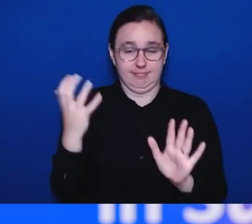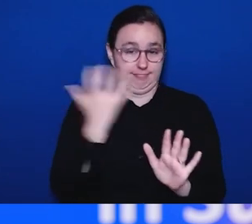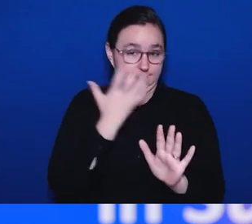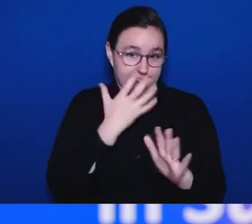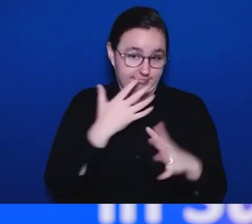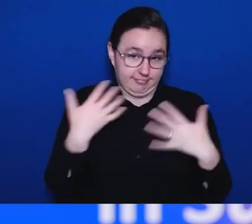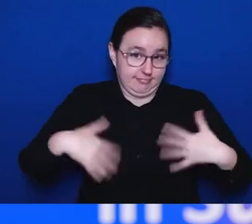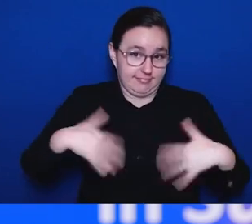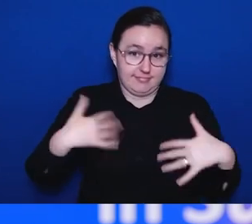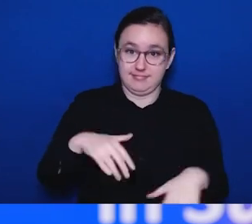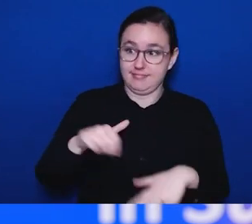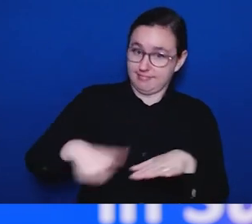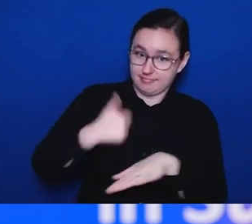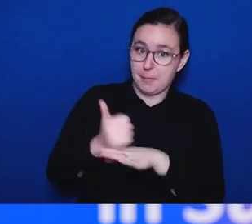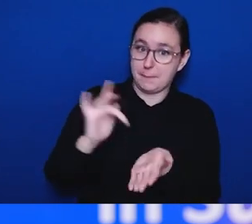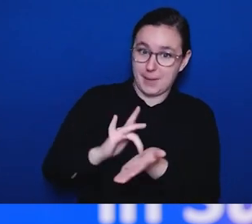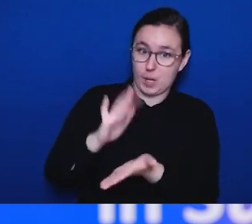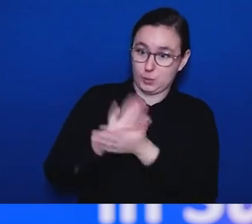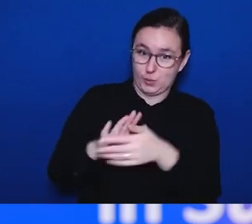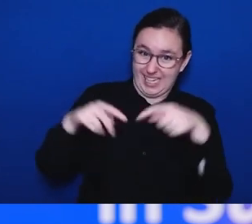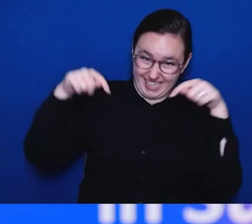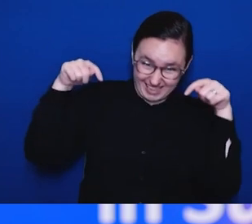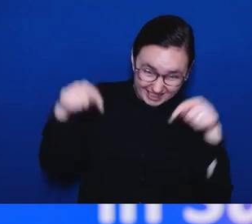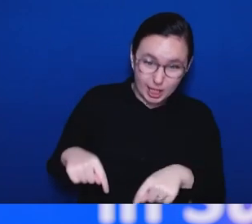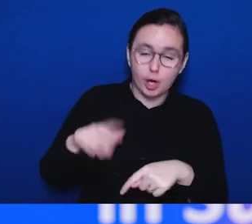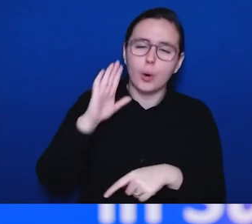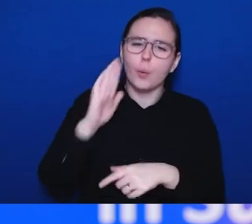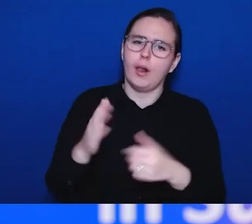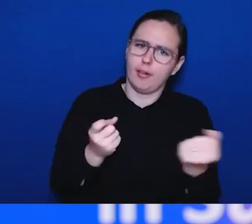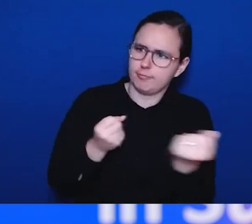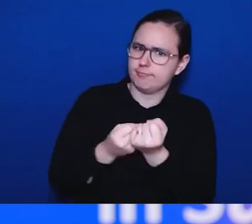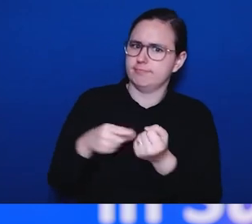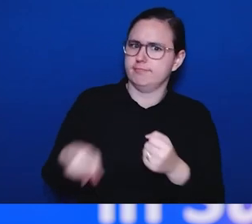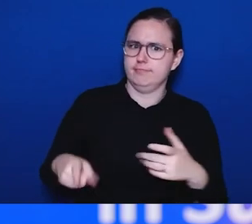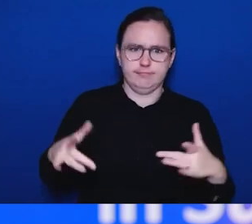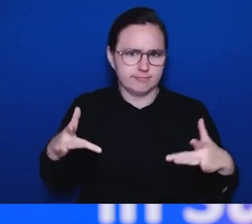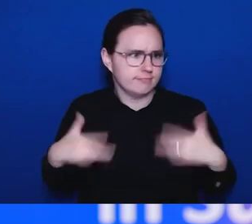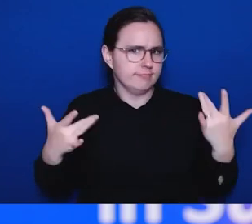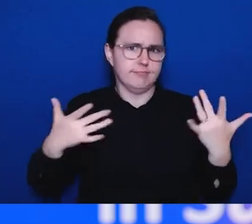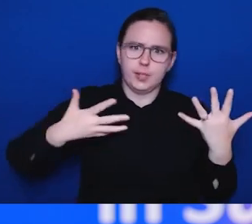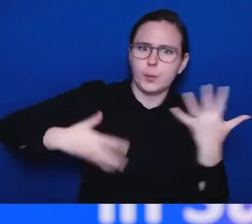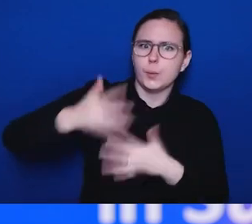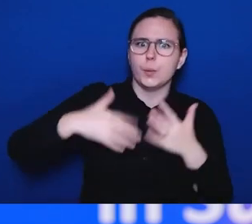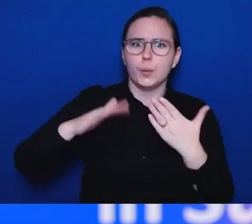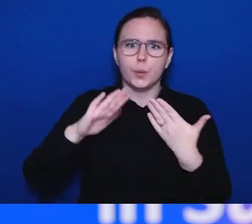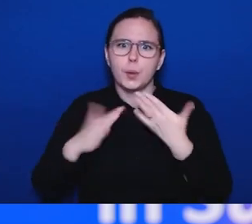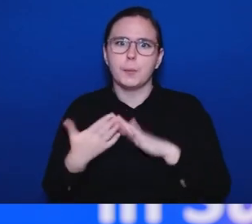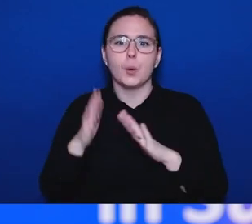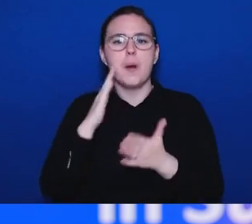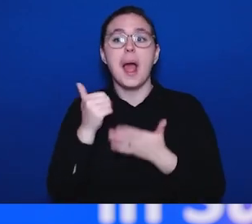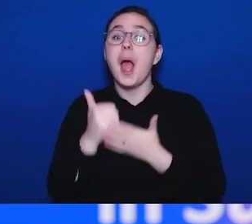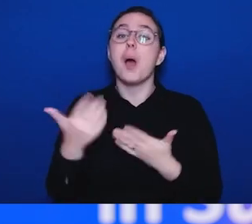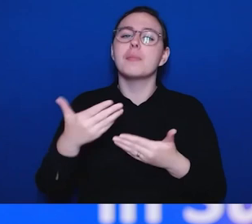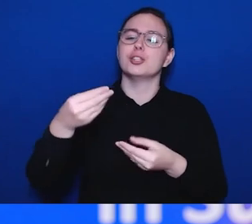here is profound and remarkable. And having this medical school here will be part of a vibrant